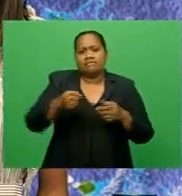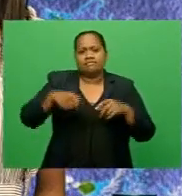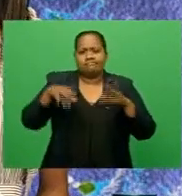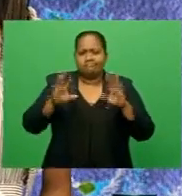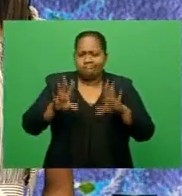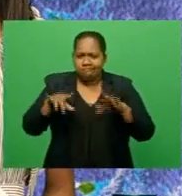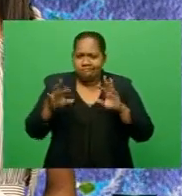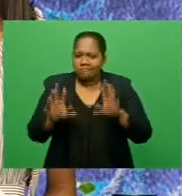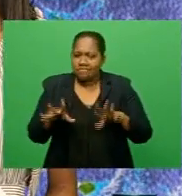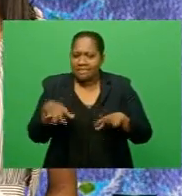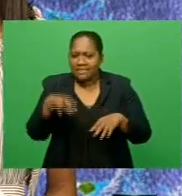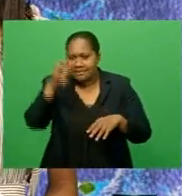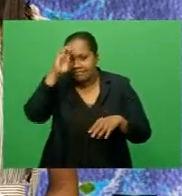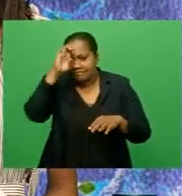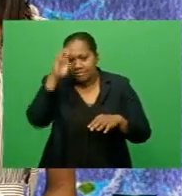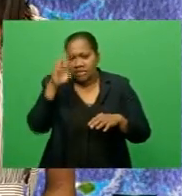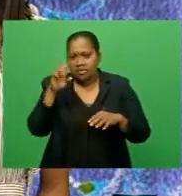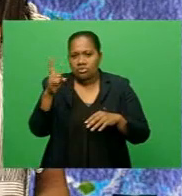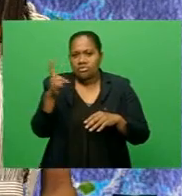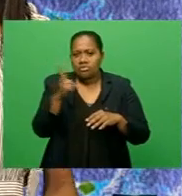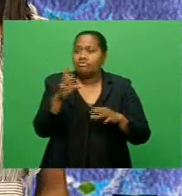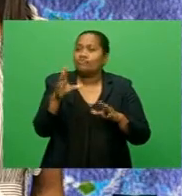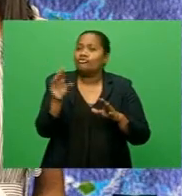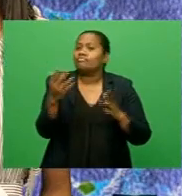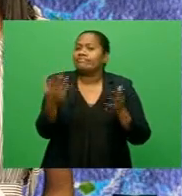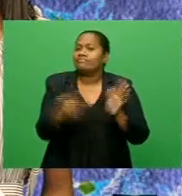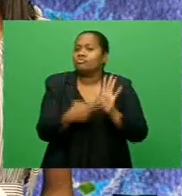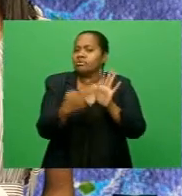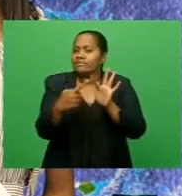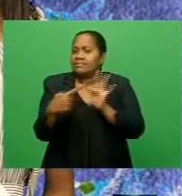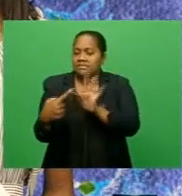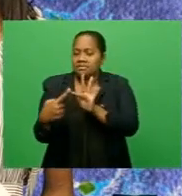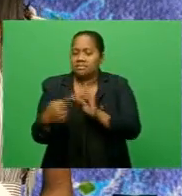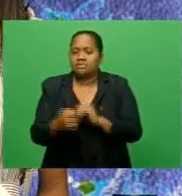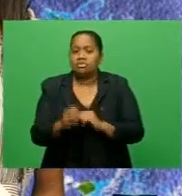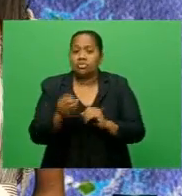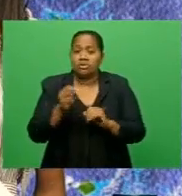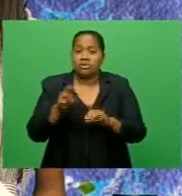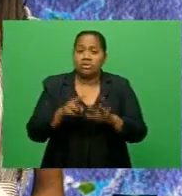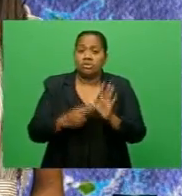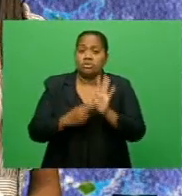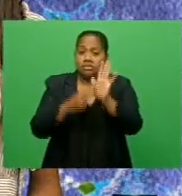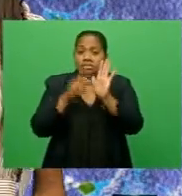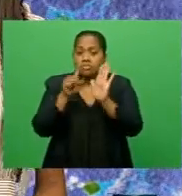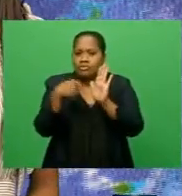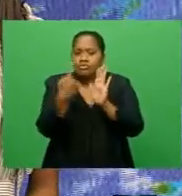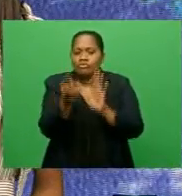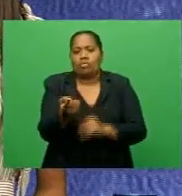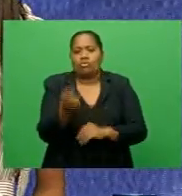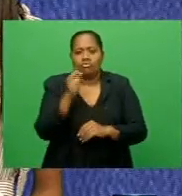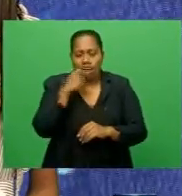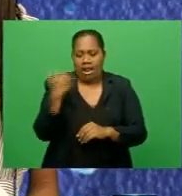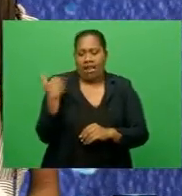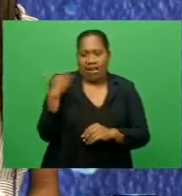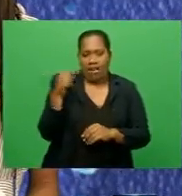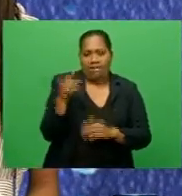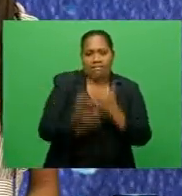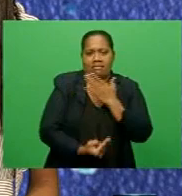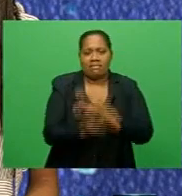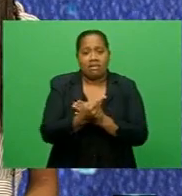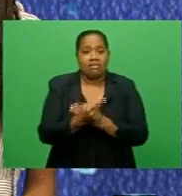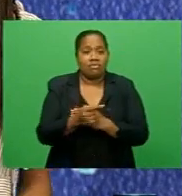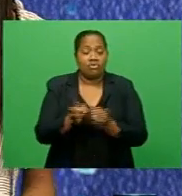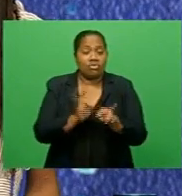is expected to approach the group from northeast and affect the northern parts of the group from tomorrow. Looking at the weather around the